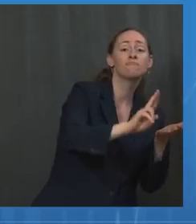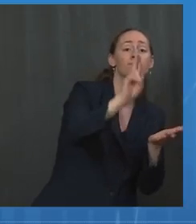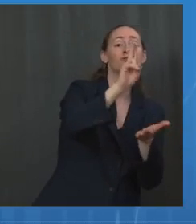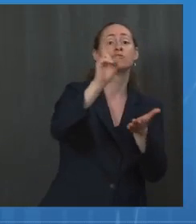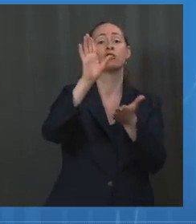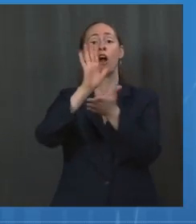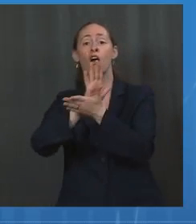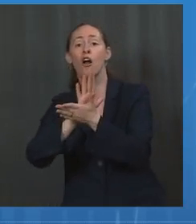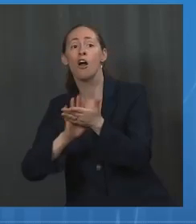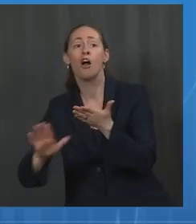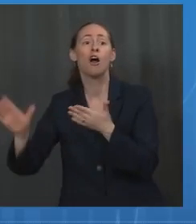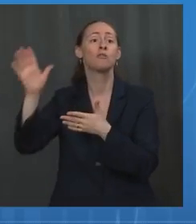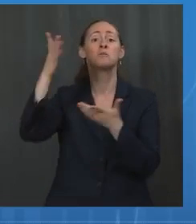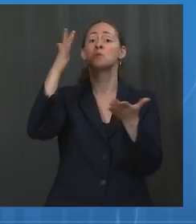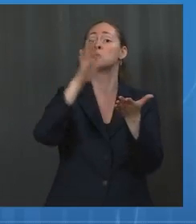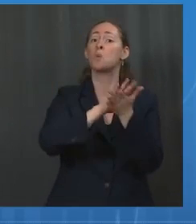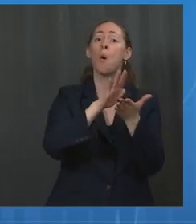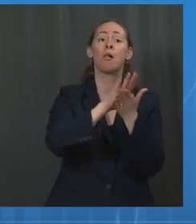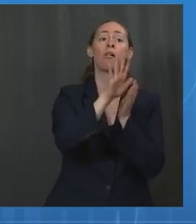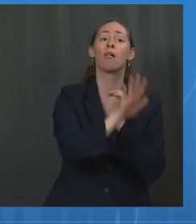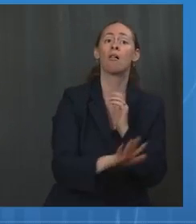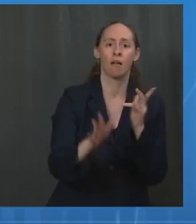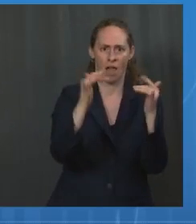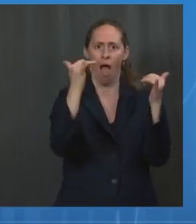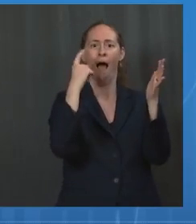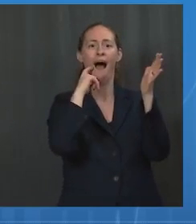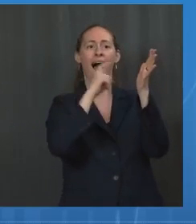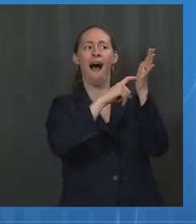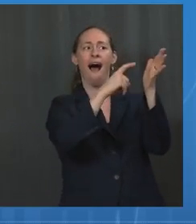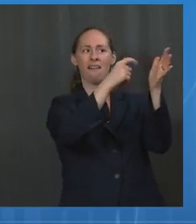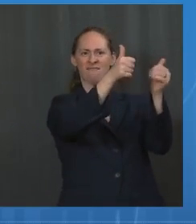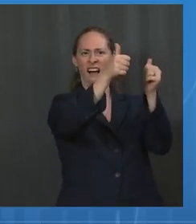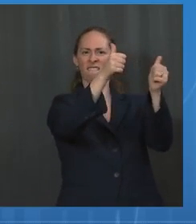are following suit with vaccination requirements.